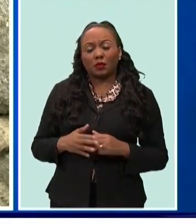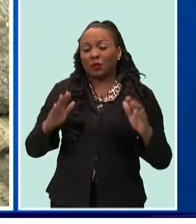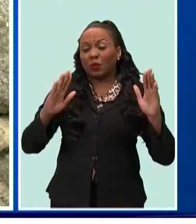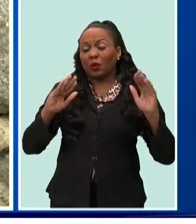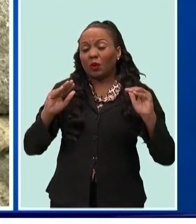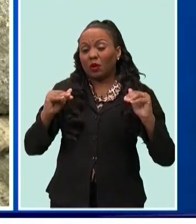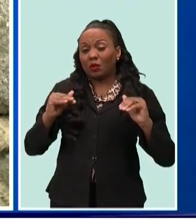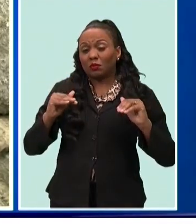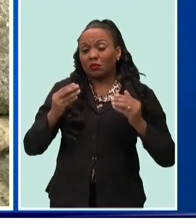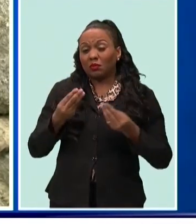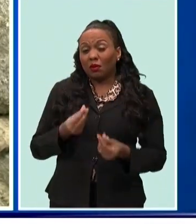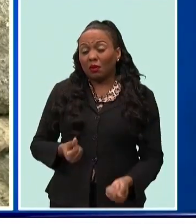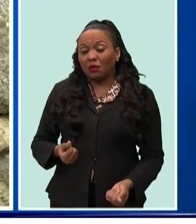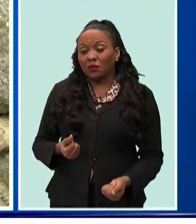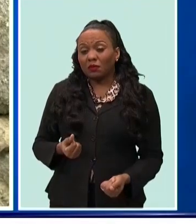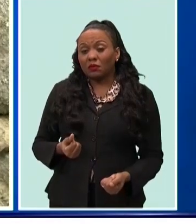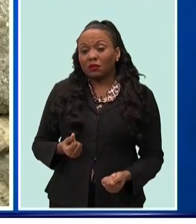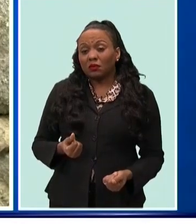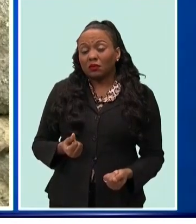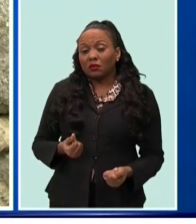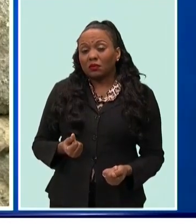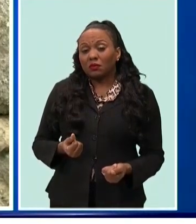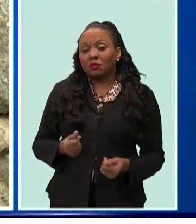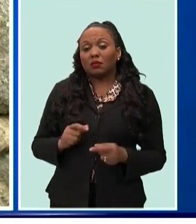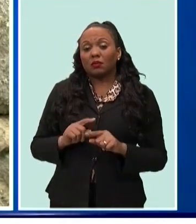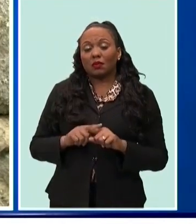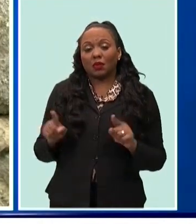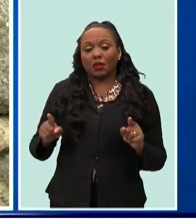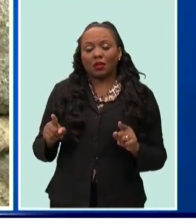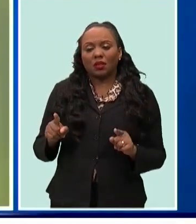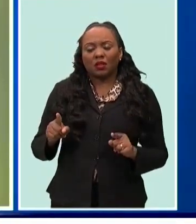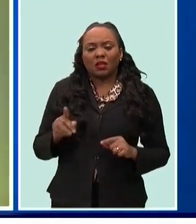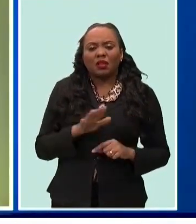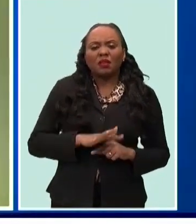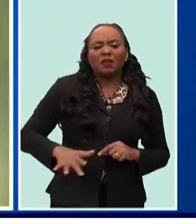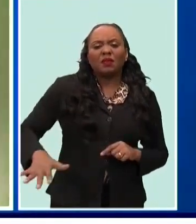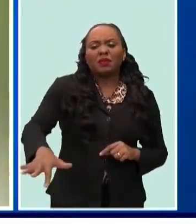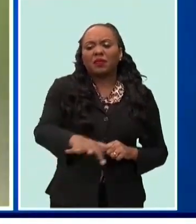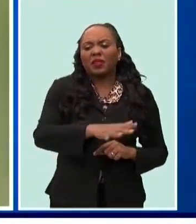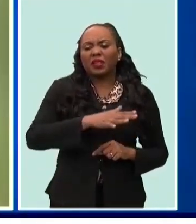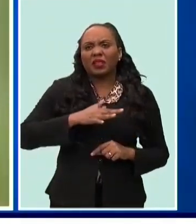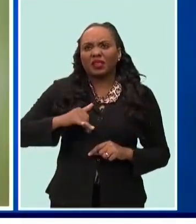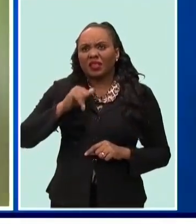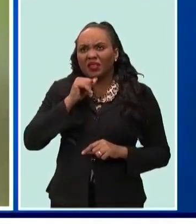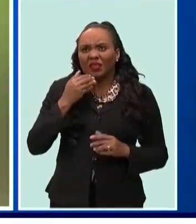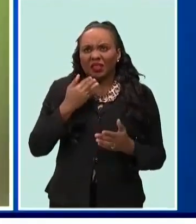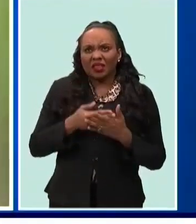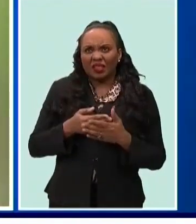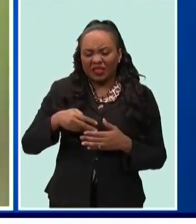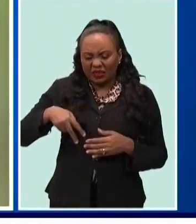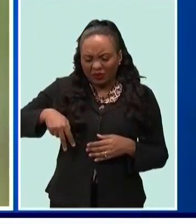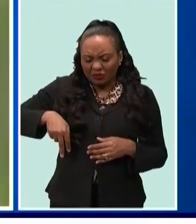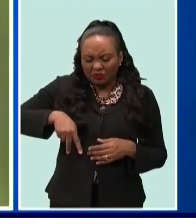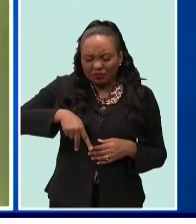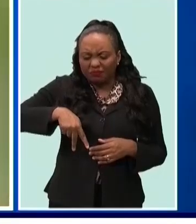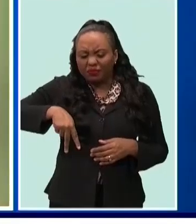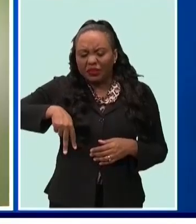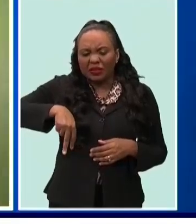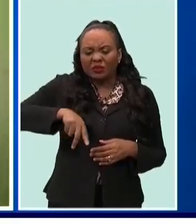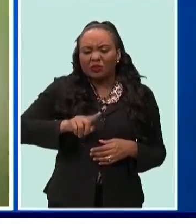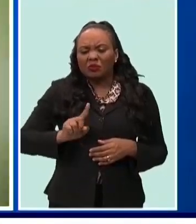year is the condition of the field. Mr. Barrington says they've been choosing fields near